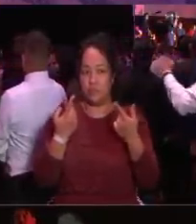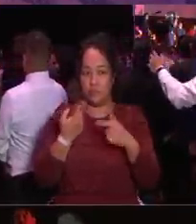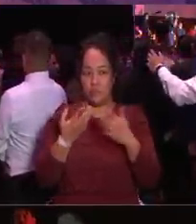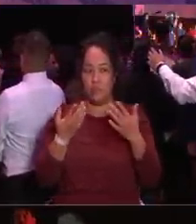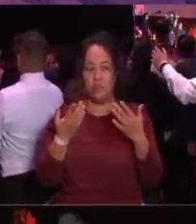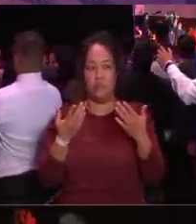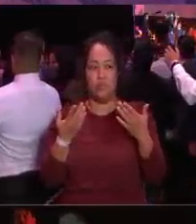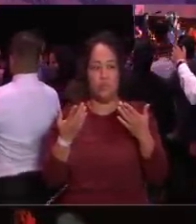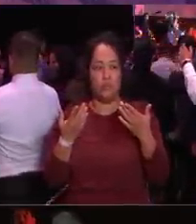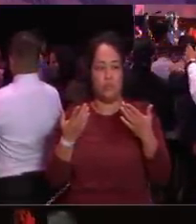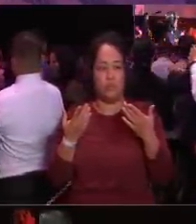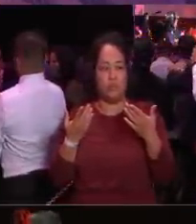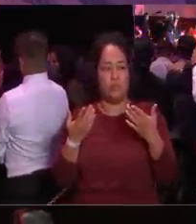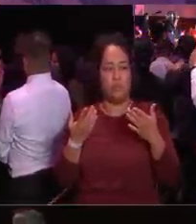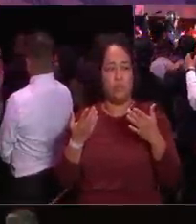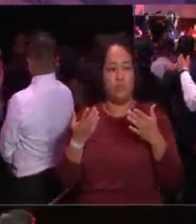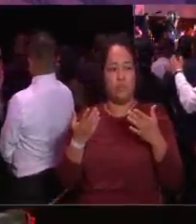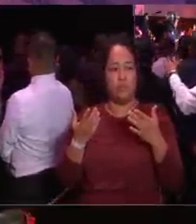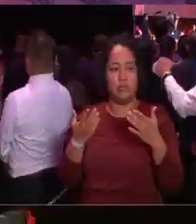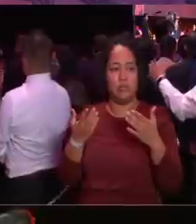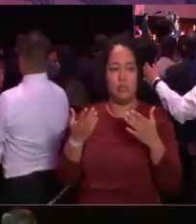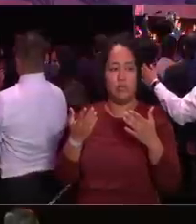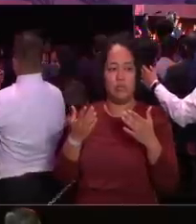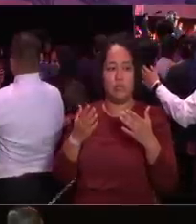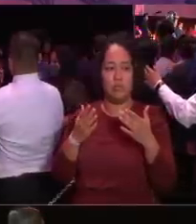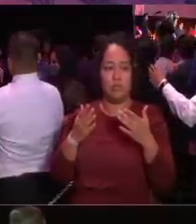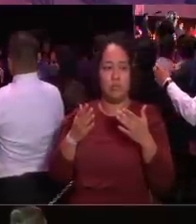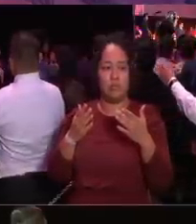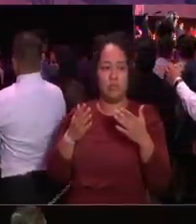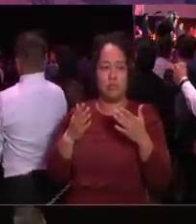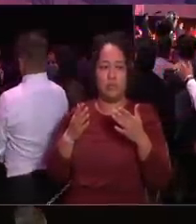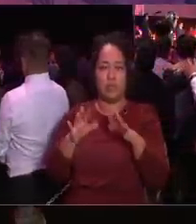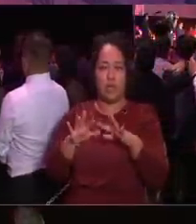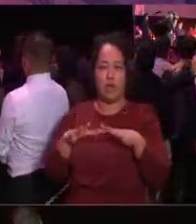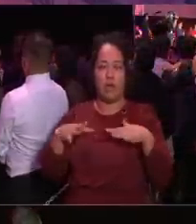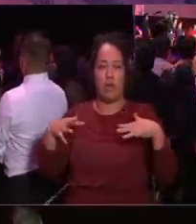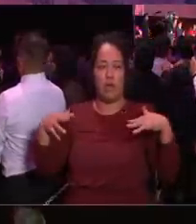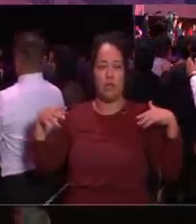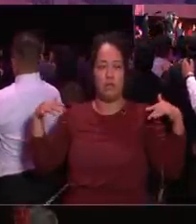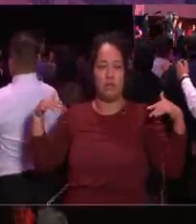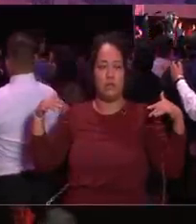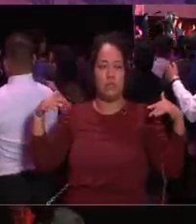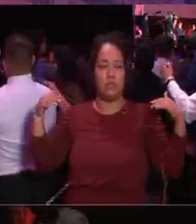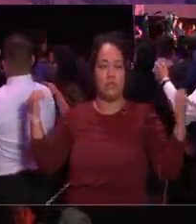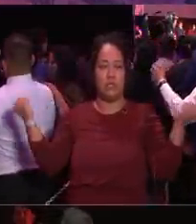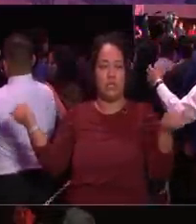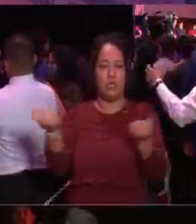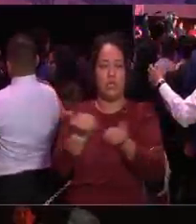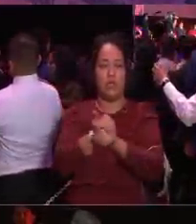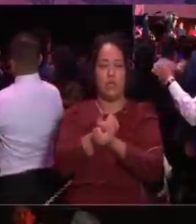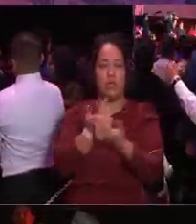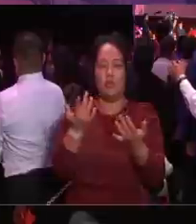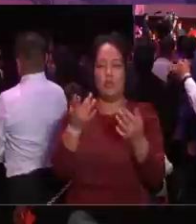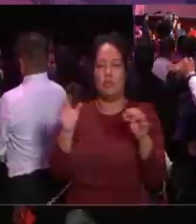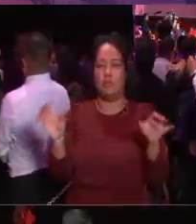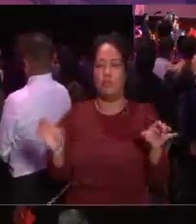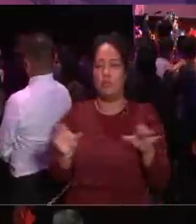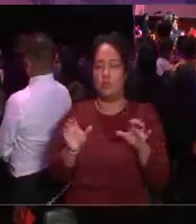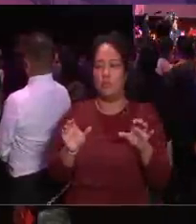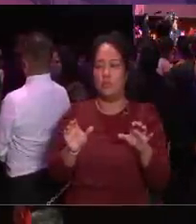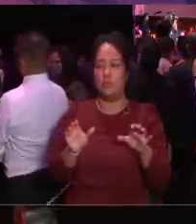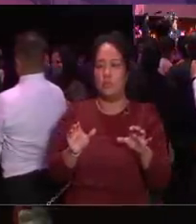la audiencia, the audience, de todo lo que hacemos, when the audience of everything we